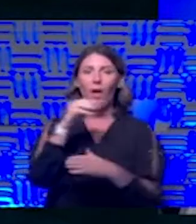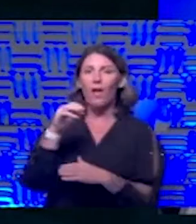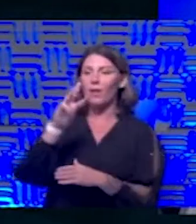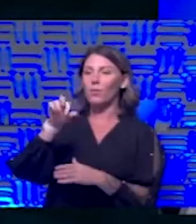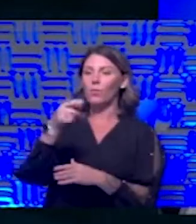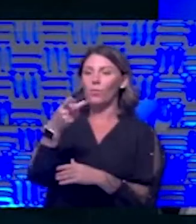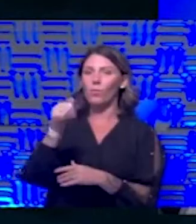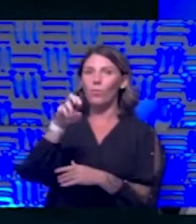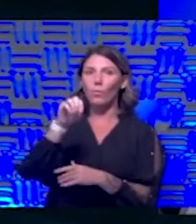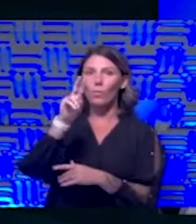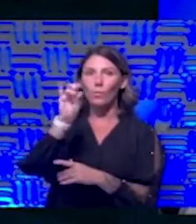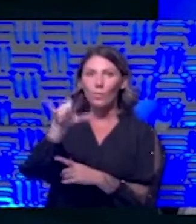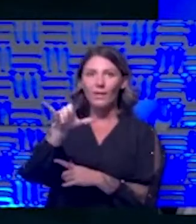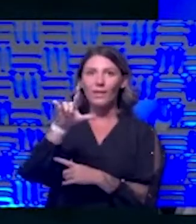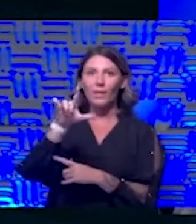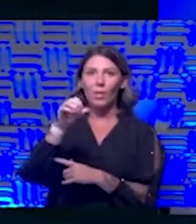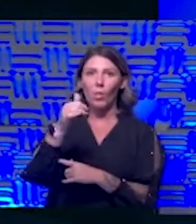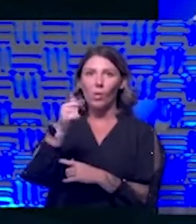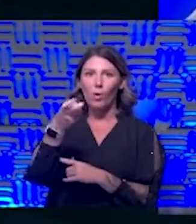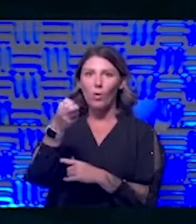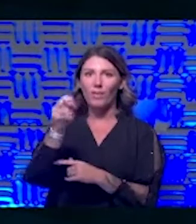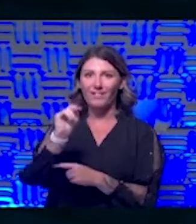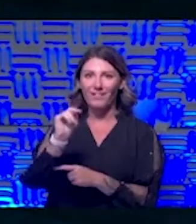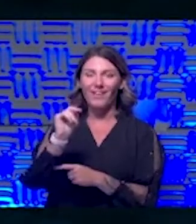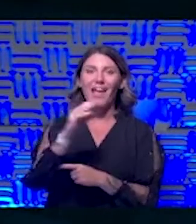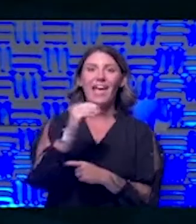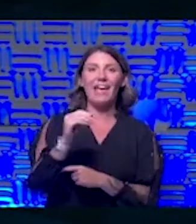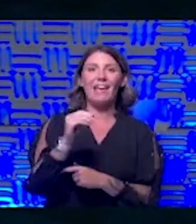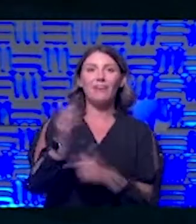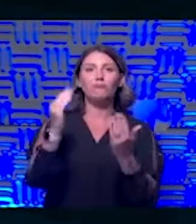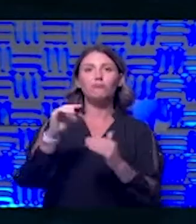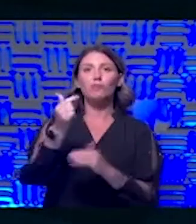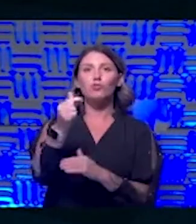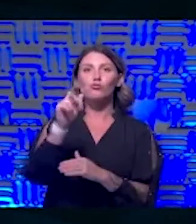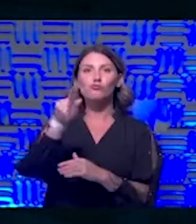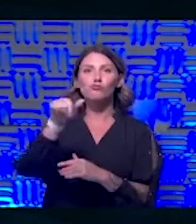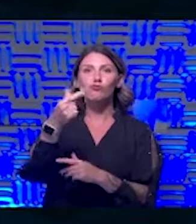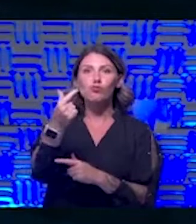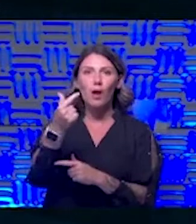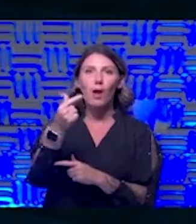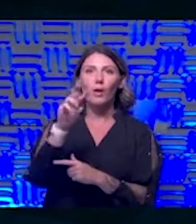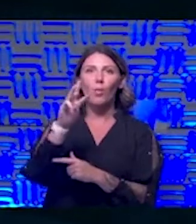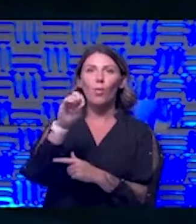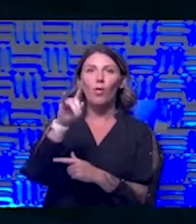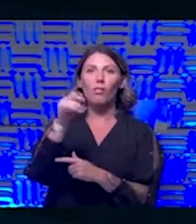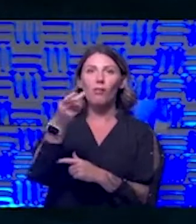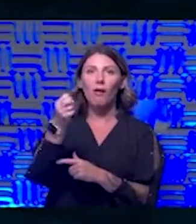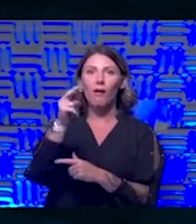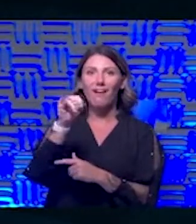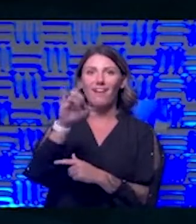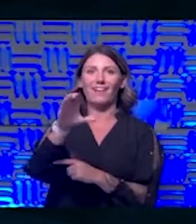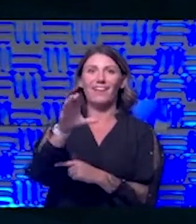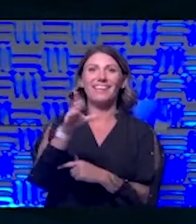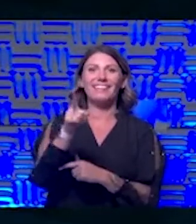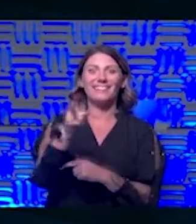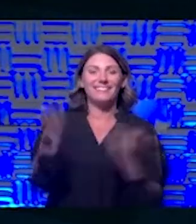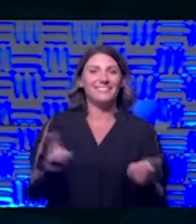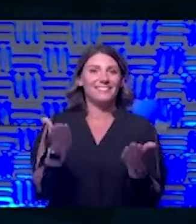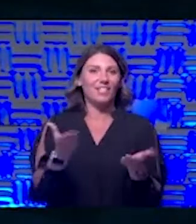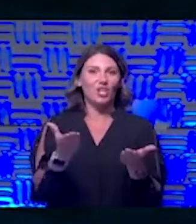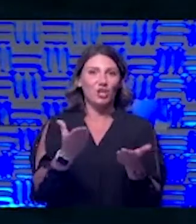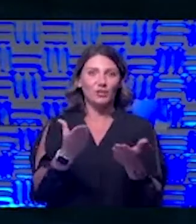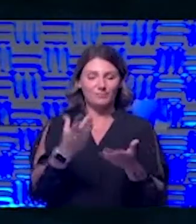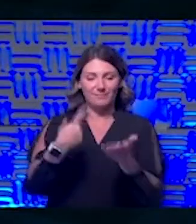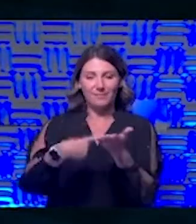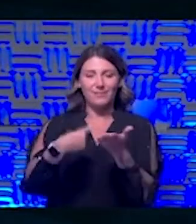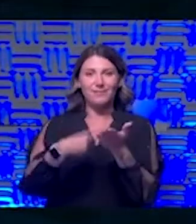And as well as Greg Nawalanic. Greg is back here to talk a little bit more about the psychological effects and the isolation that we all feel